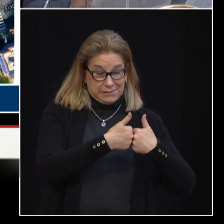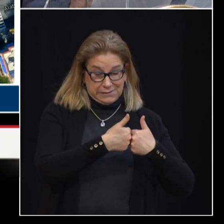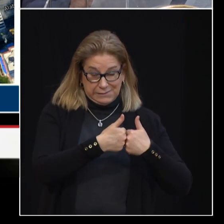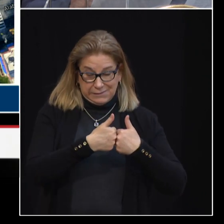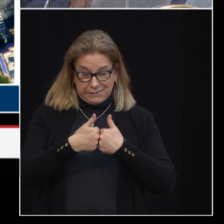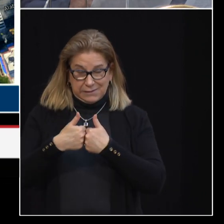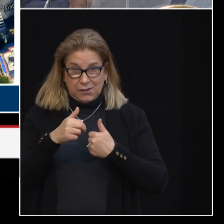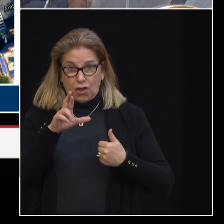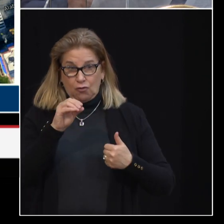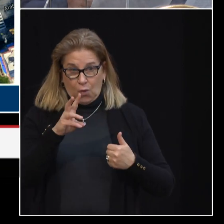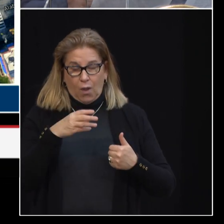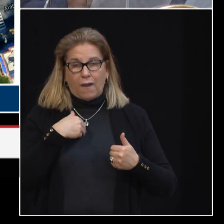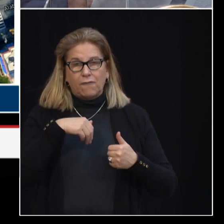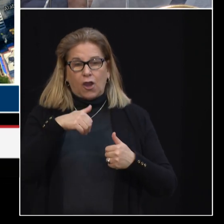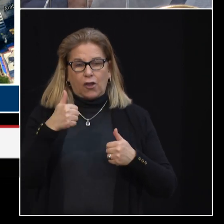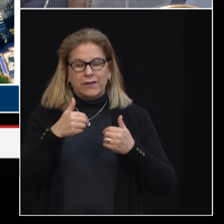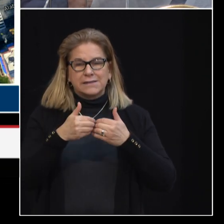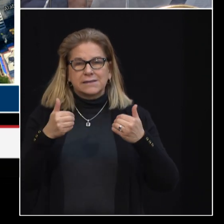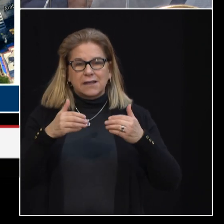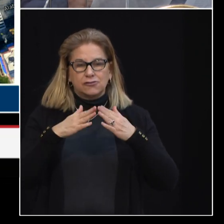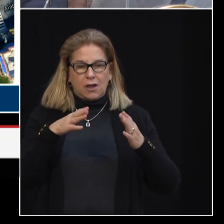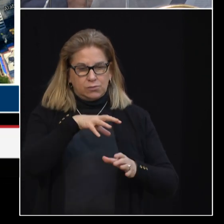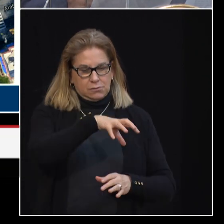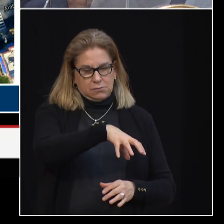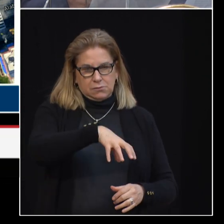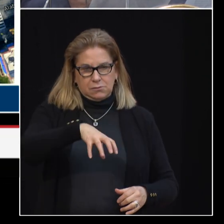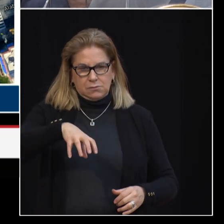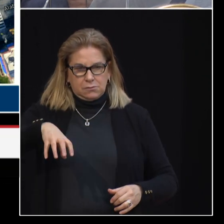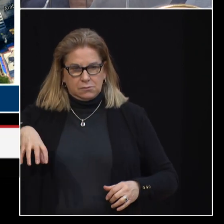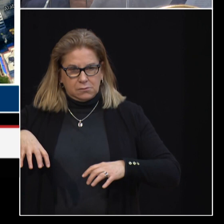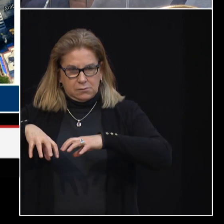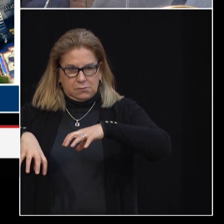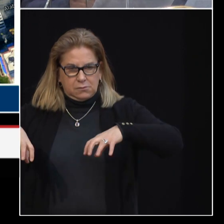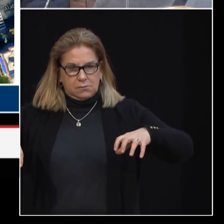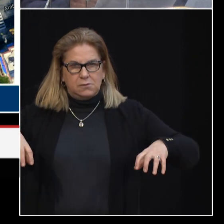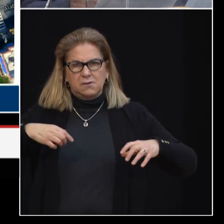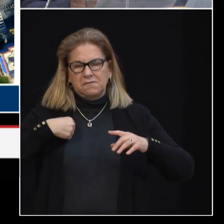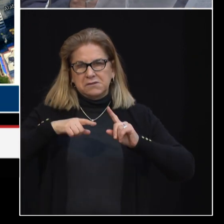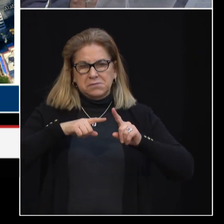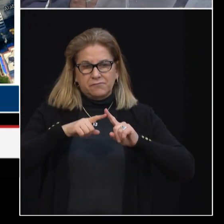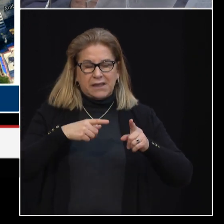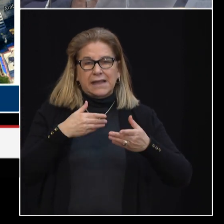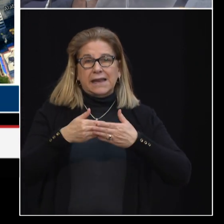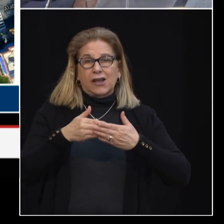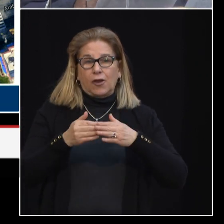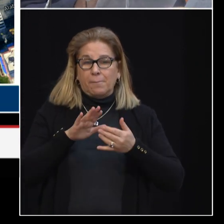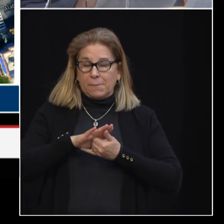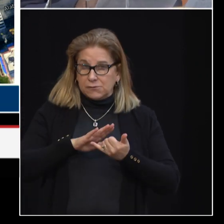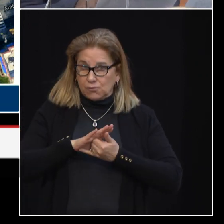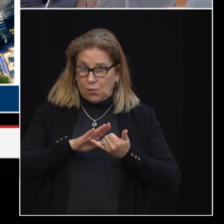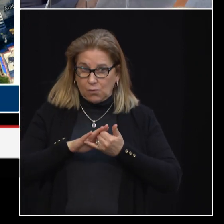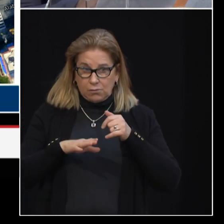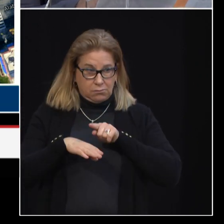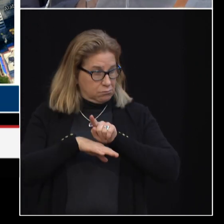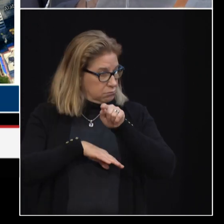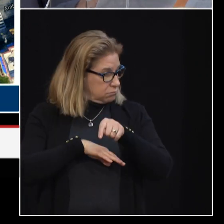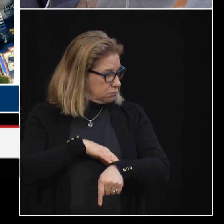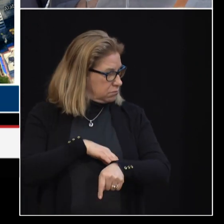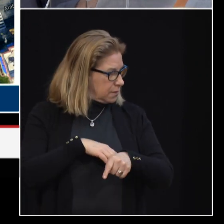Metro, and we're excited to find a development partner to help bring home ownership to this neighborhood as well. Slide